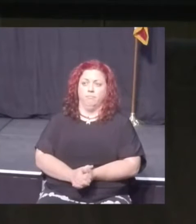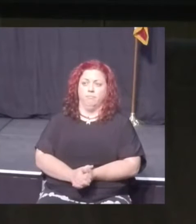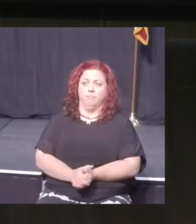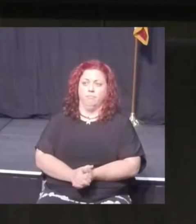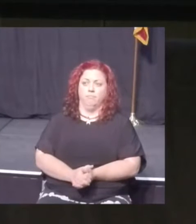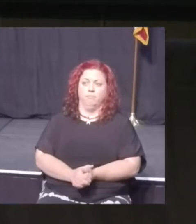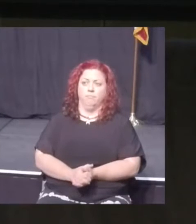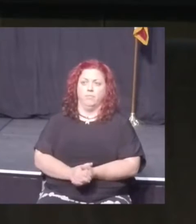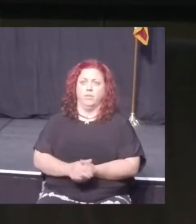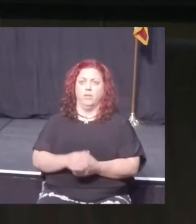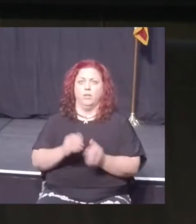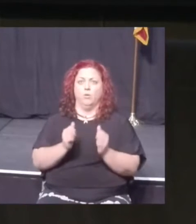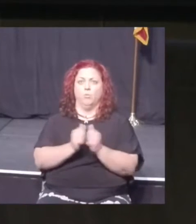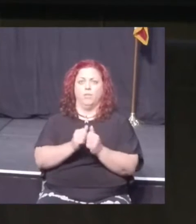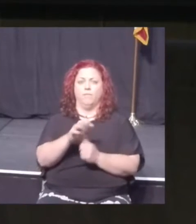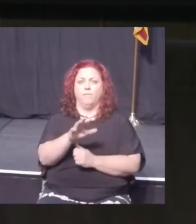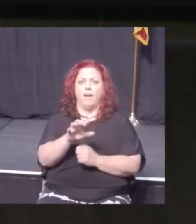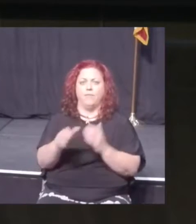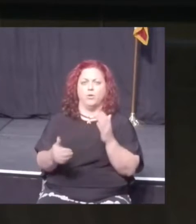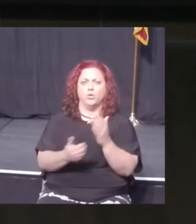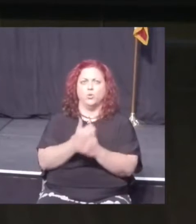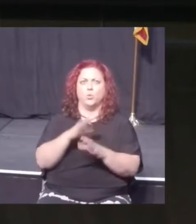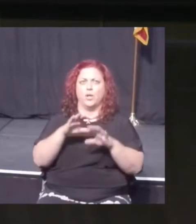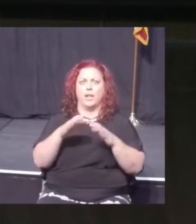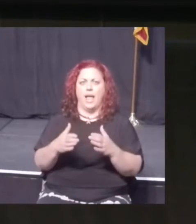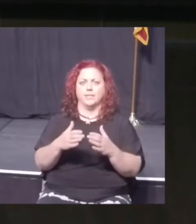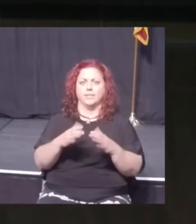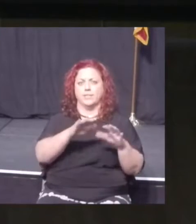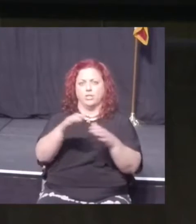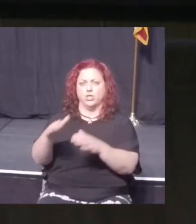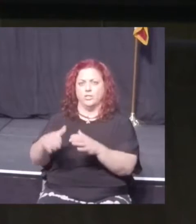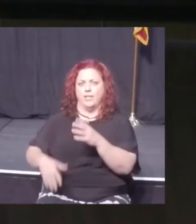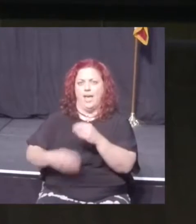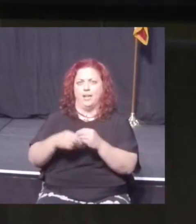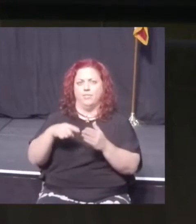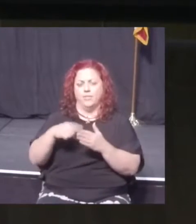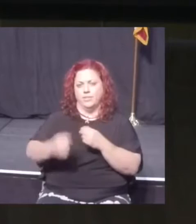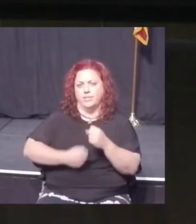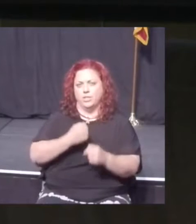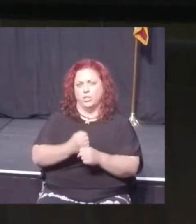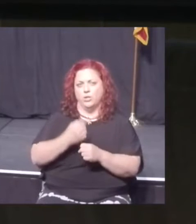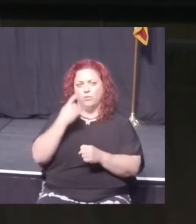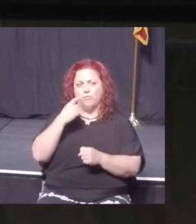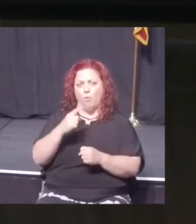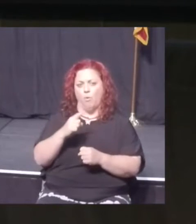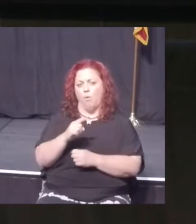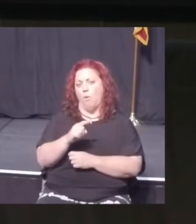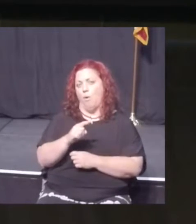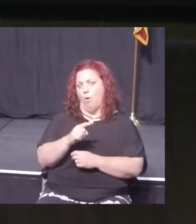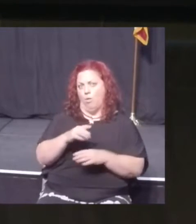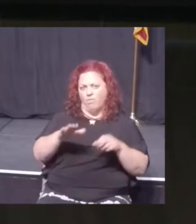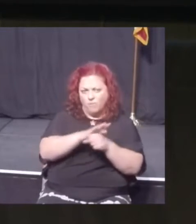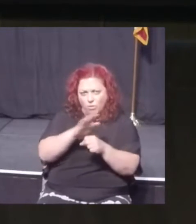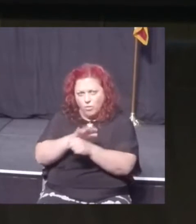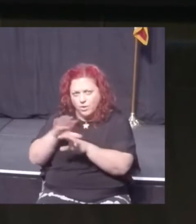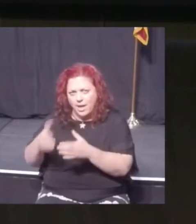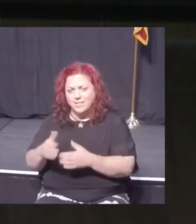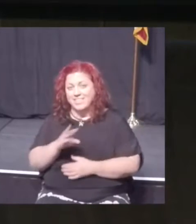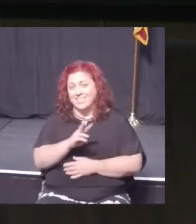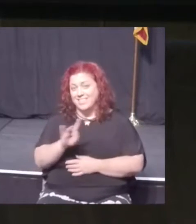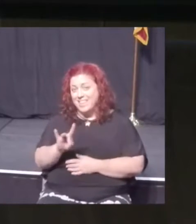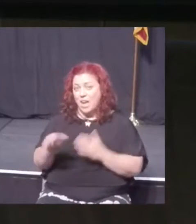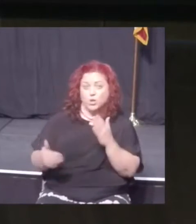With 500 new class sections being added this academic year to address bottlenecks and 68